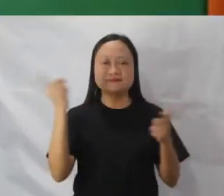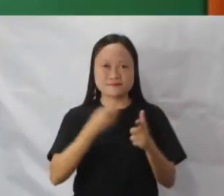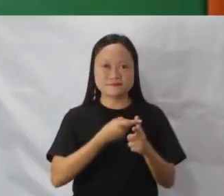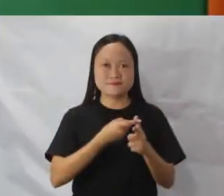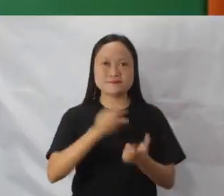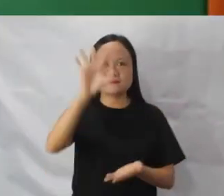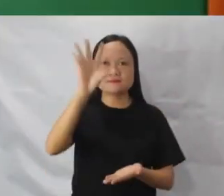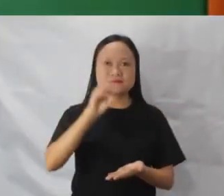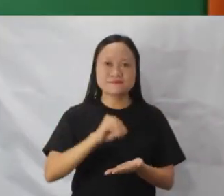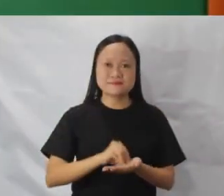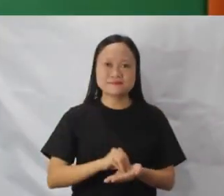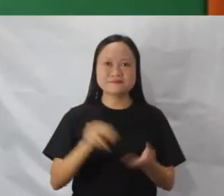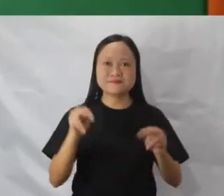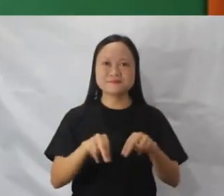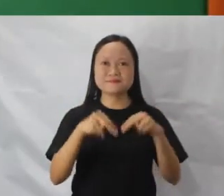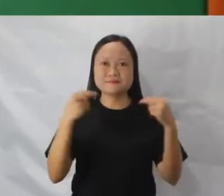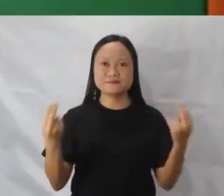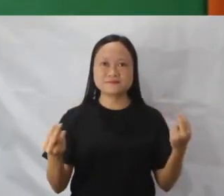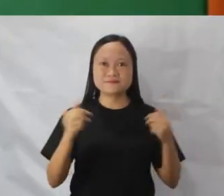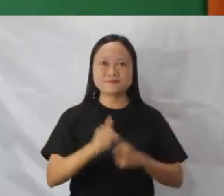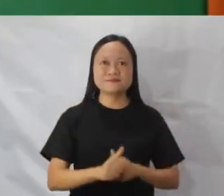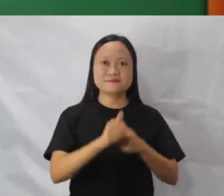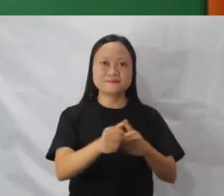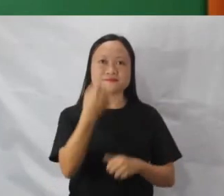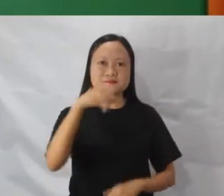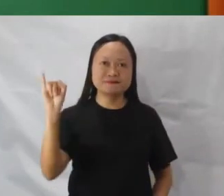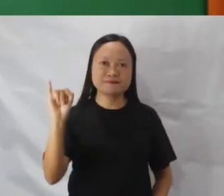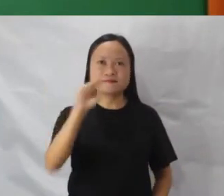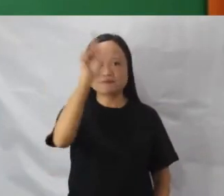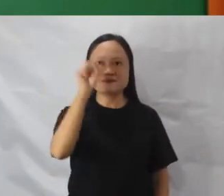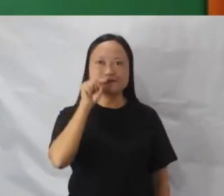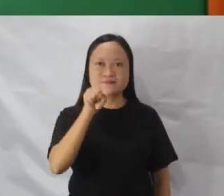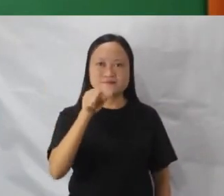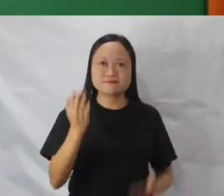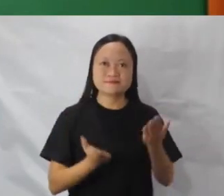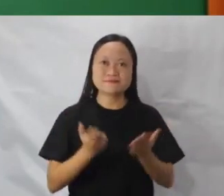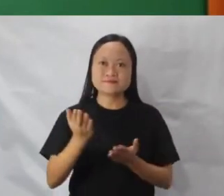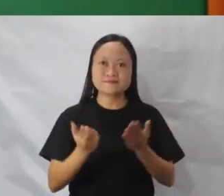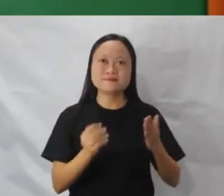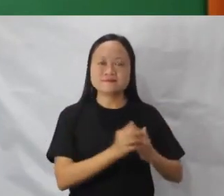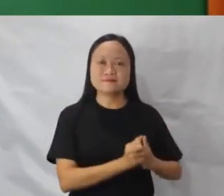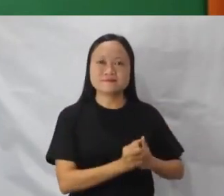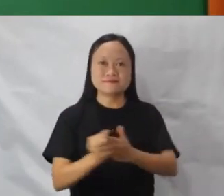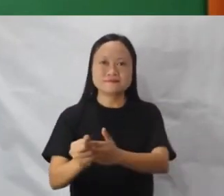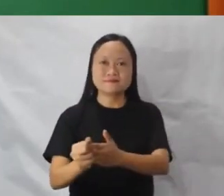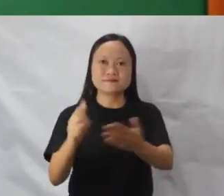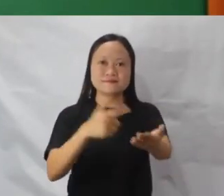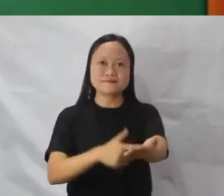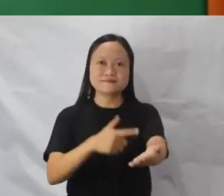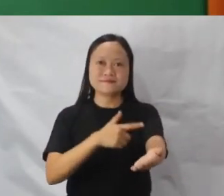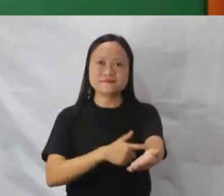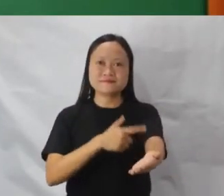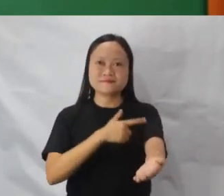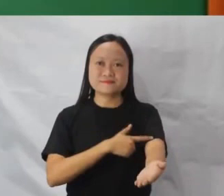first, let us copy in our notebook the following questions to serve as our guide in our